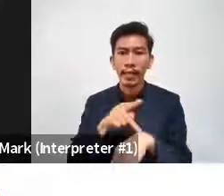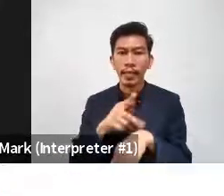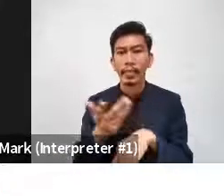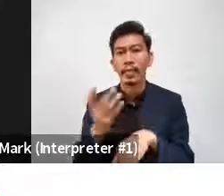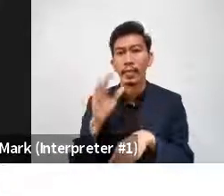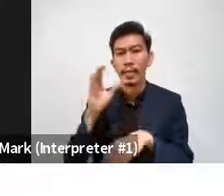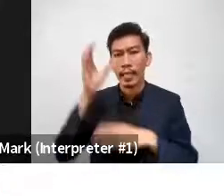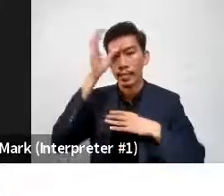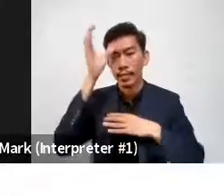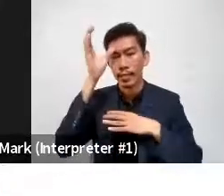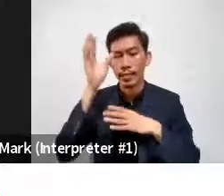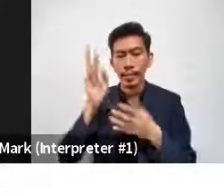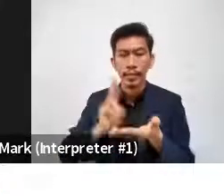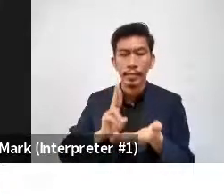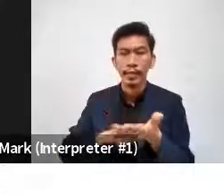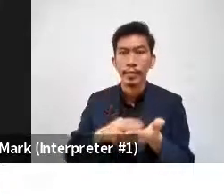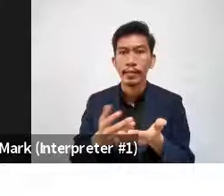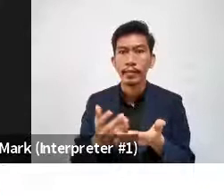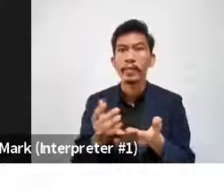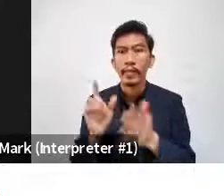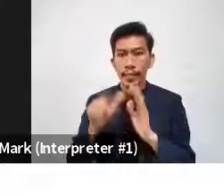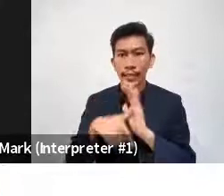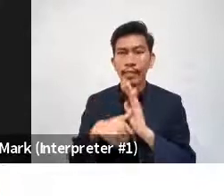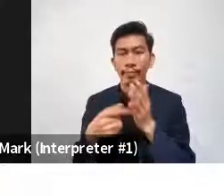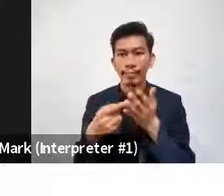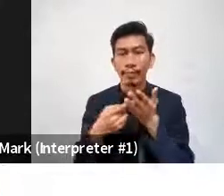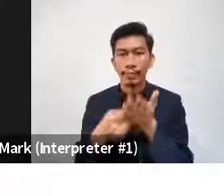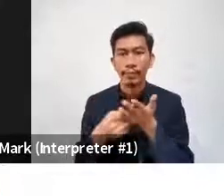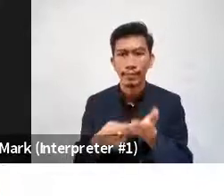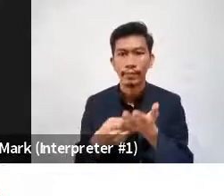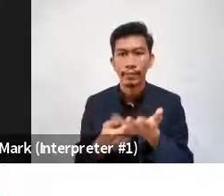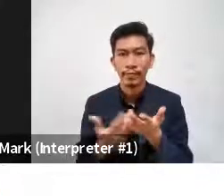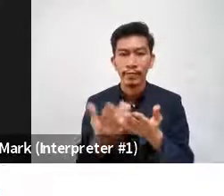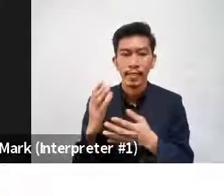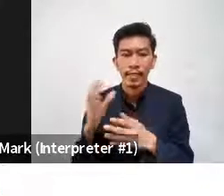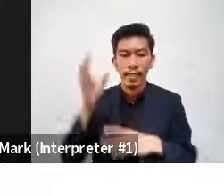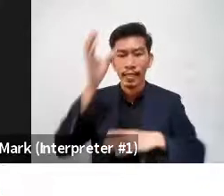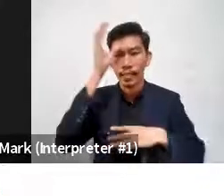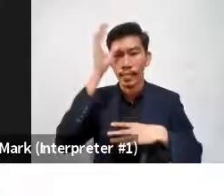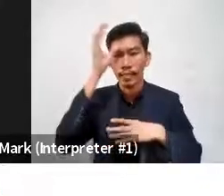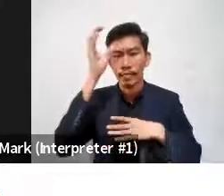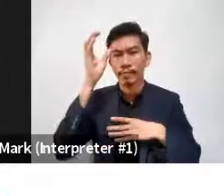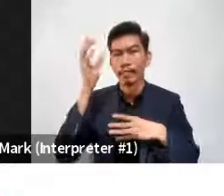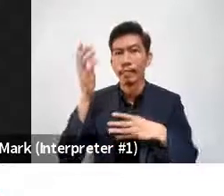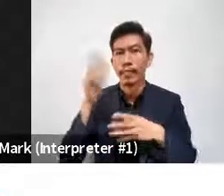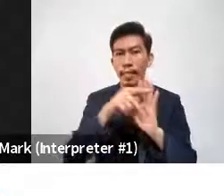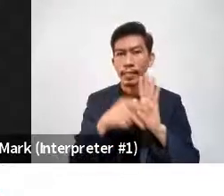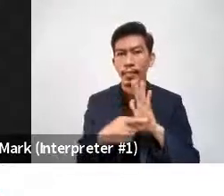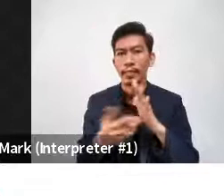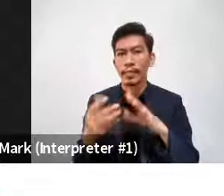of the Philippine Cancer Center. It will be discussed later. Then the cancer control policy in the workplace. This will